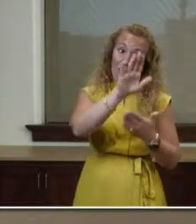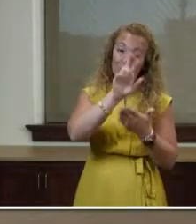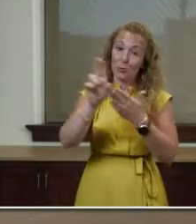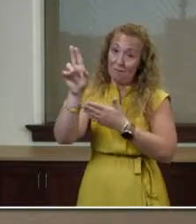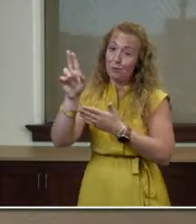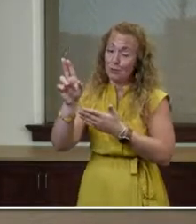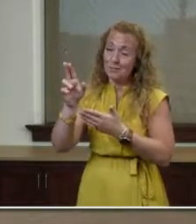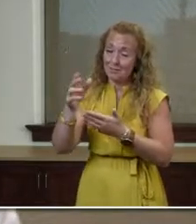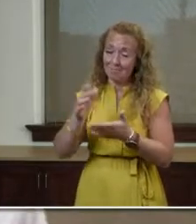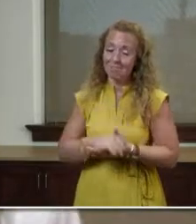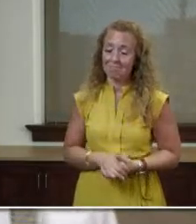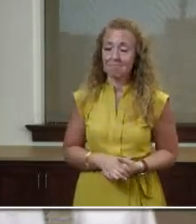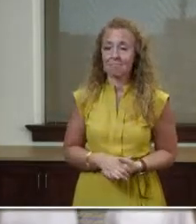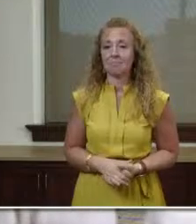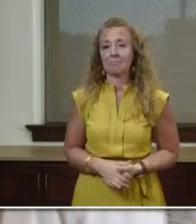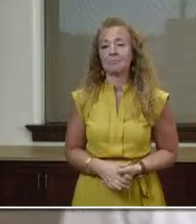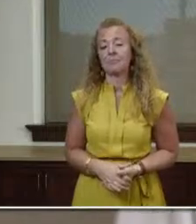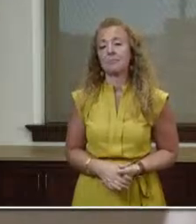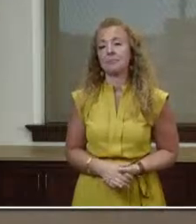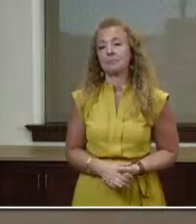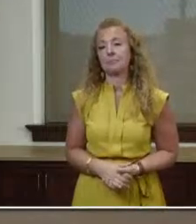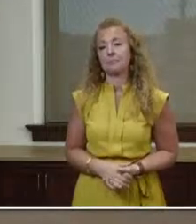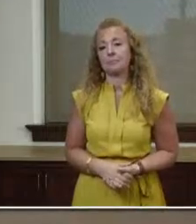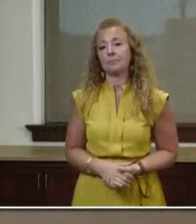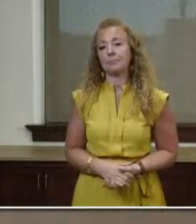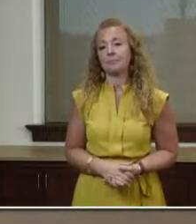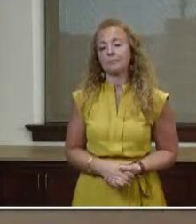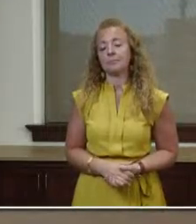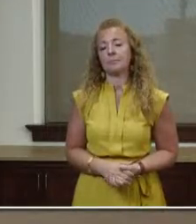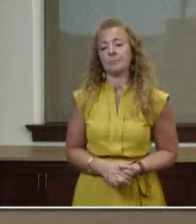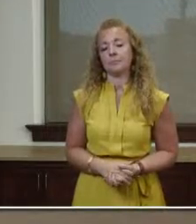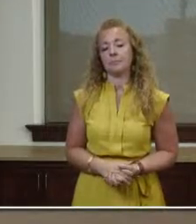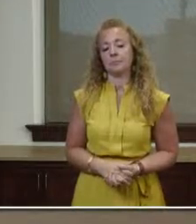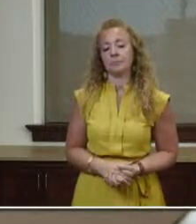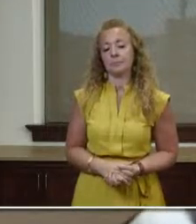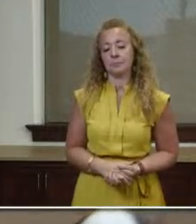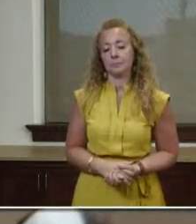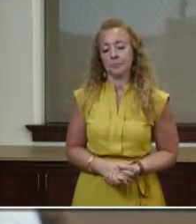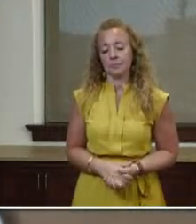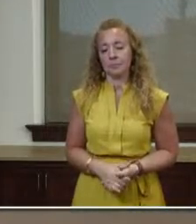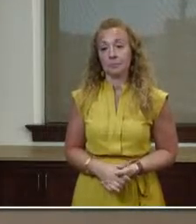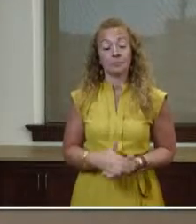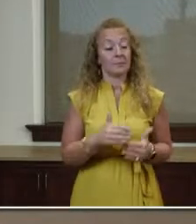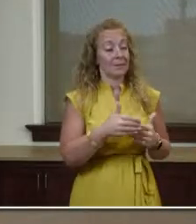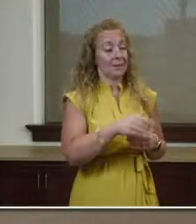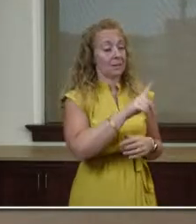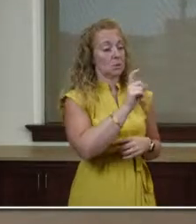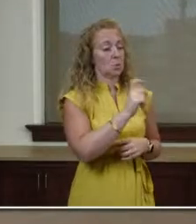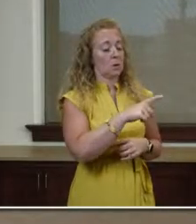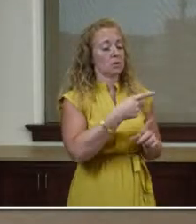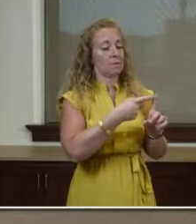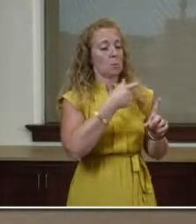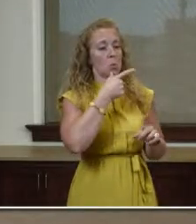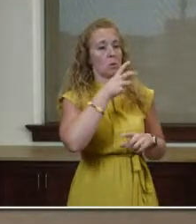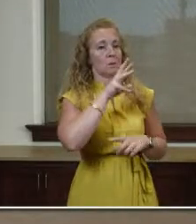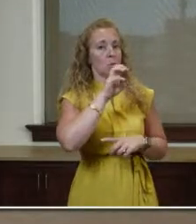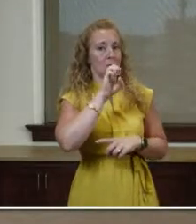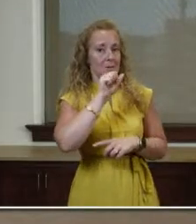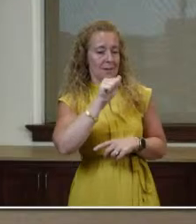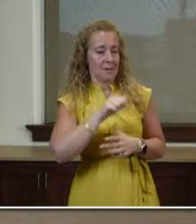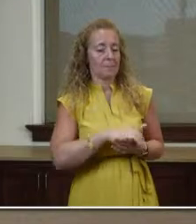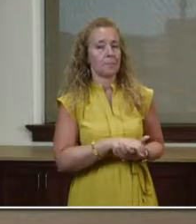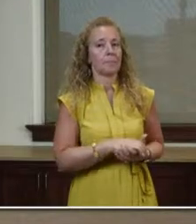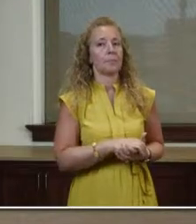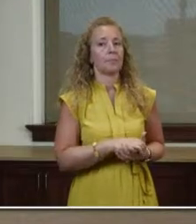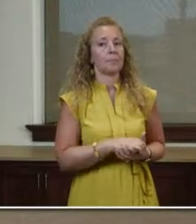do. The next question comes from WESA and